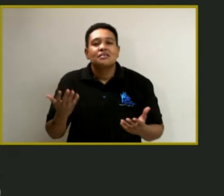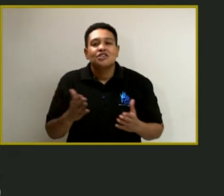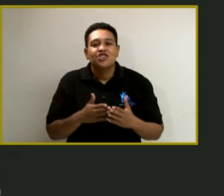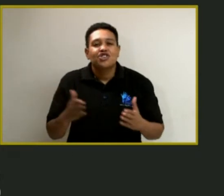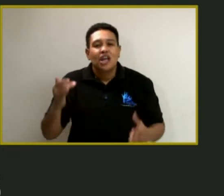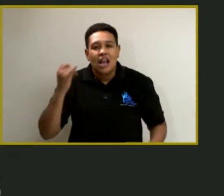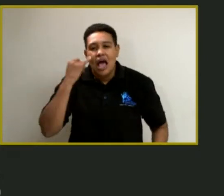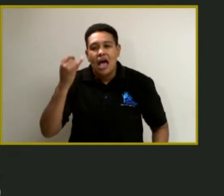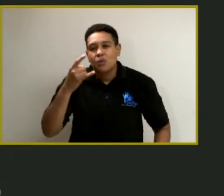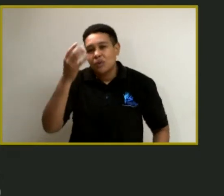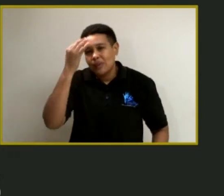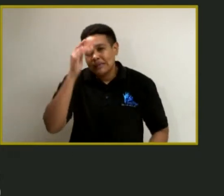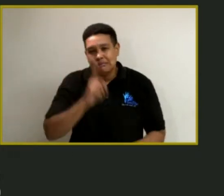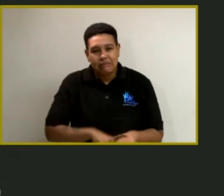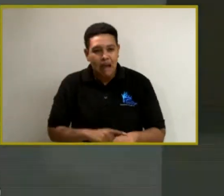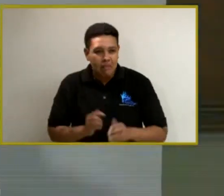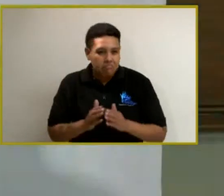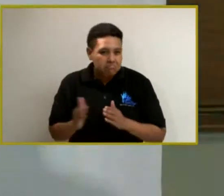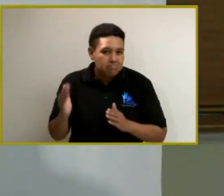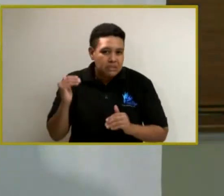general idea. Thank you.